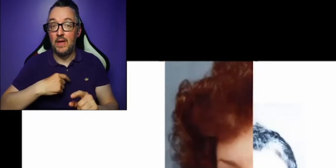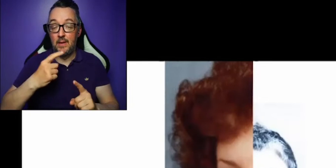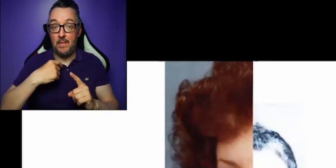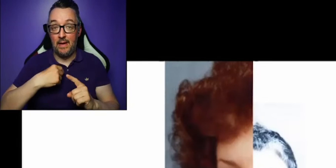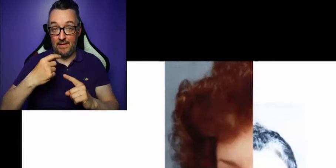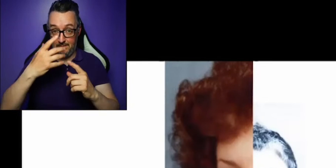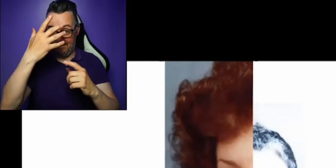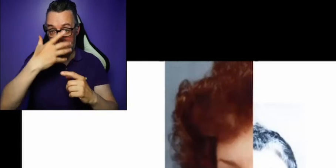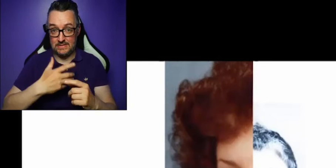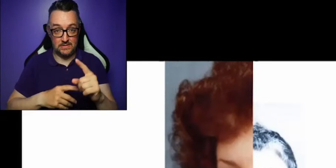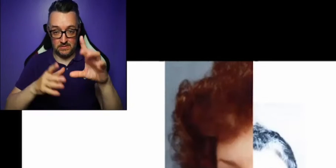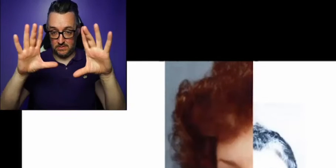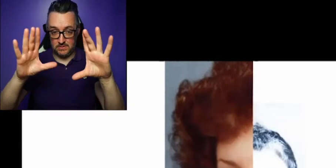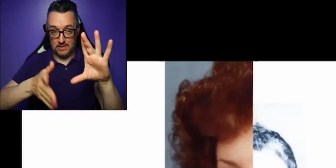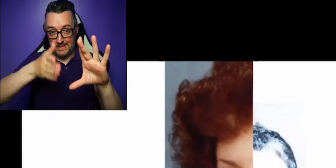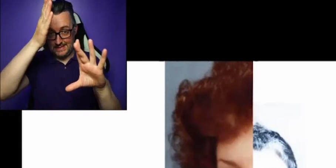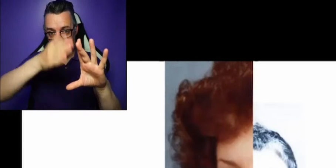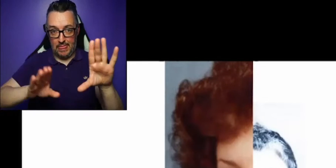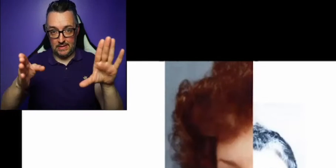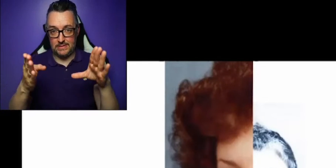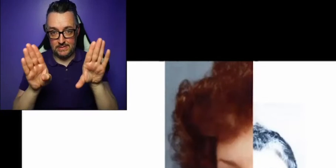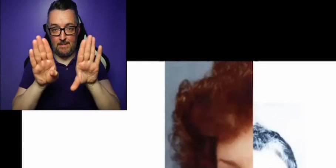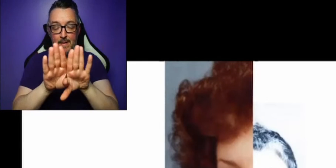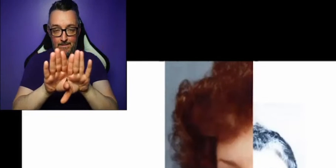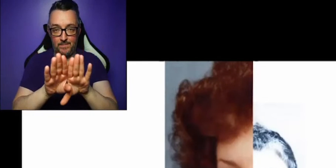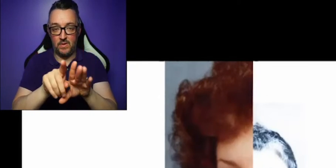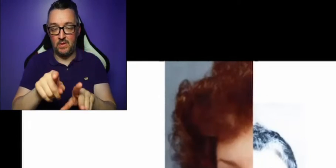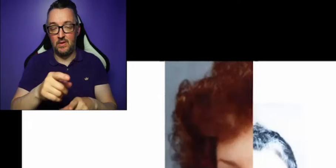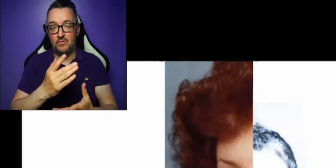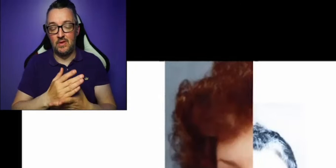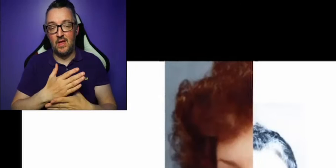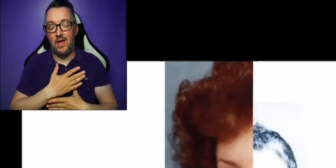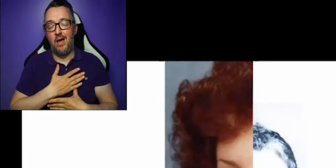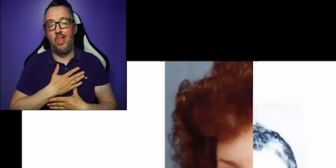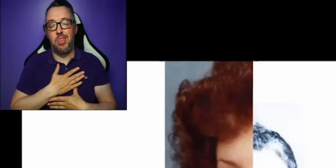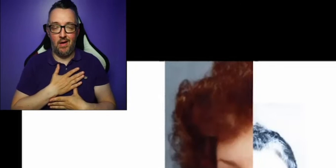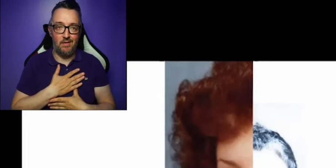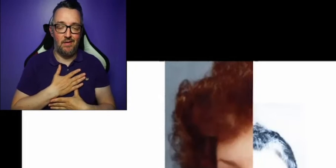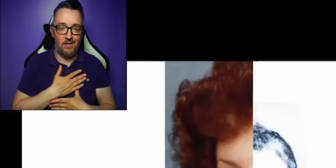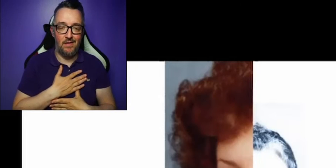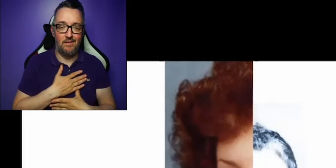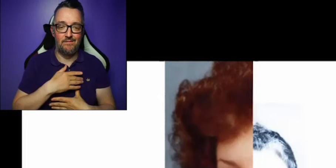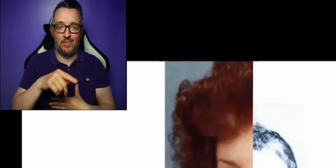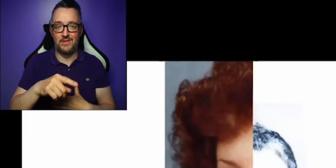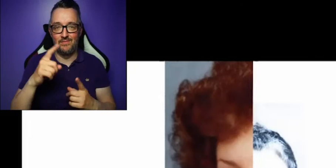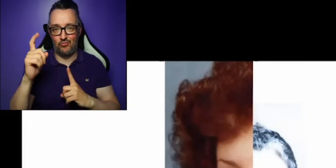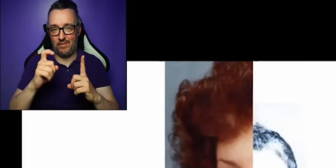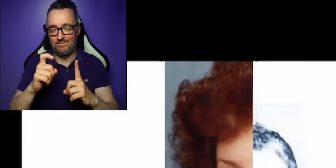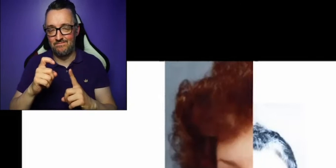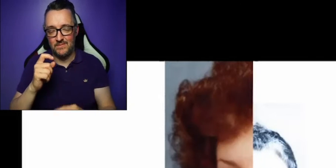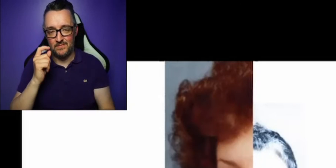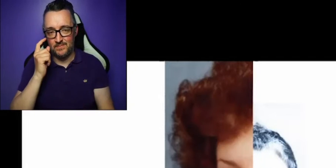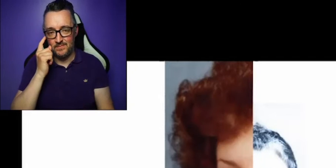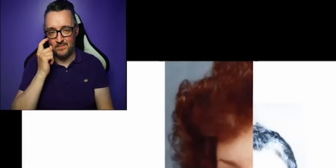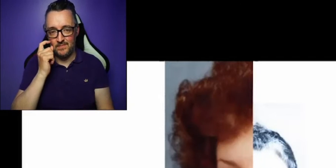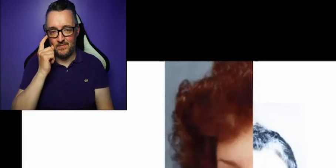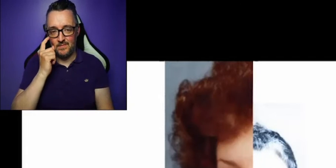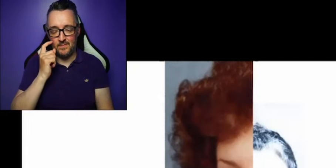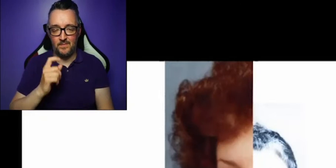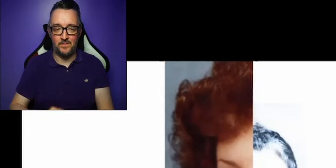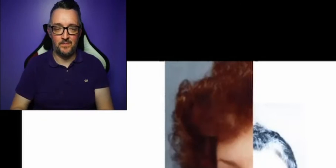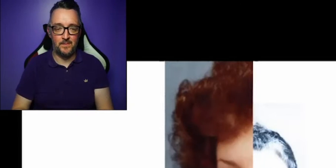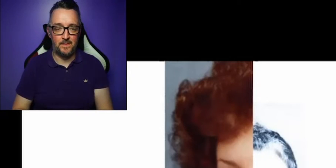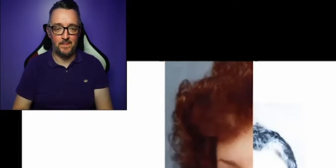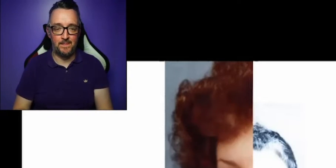my face together, and it was so powerful for me, and I just absolutely love this work. I love this image too.